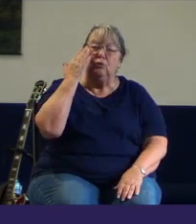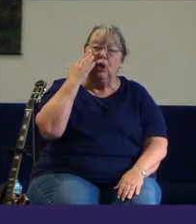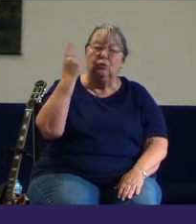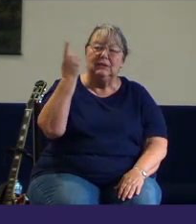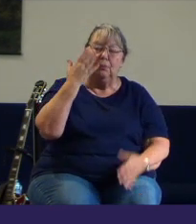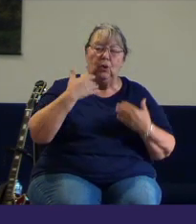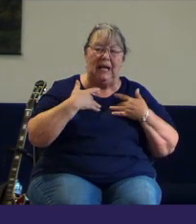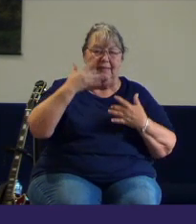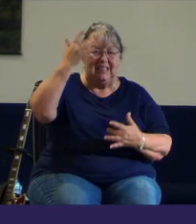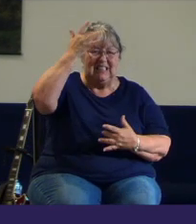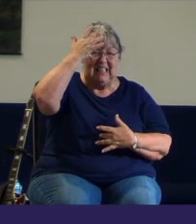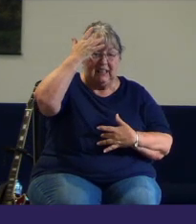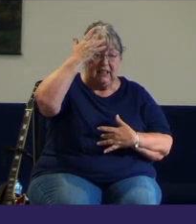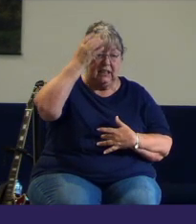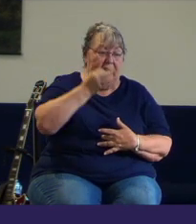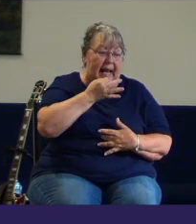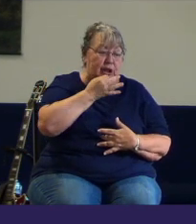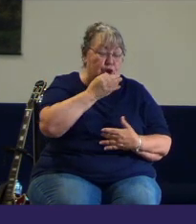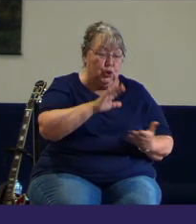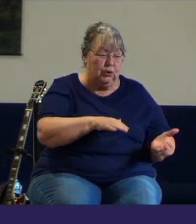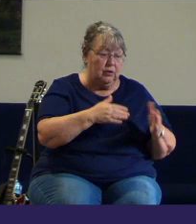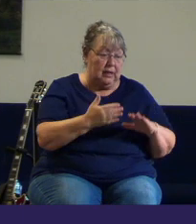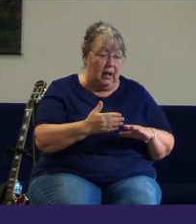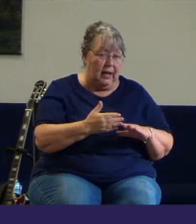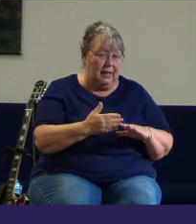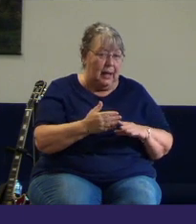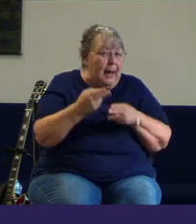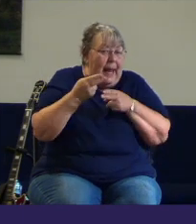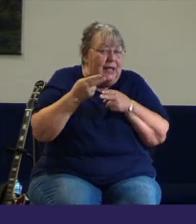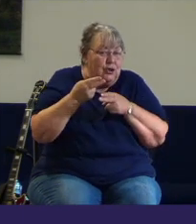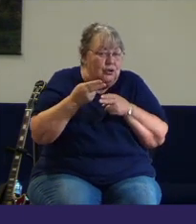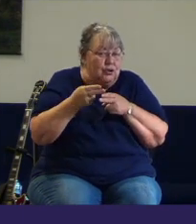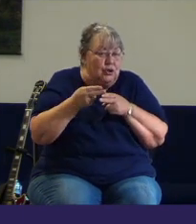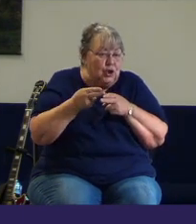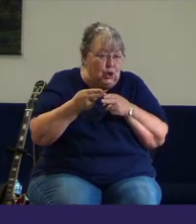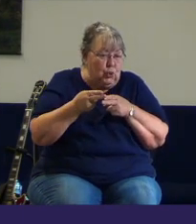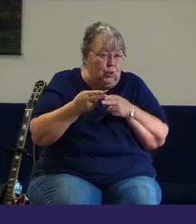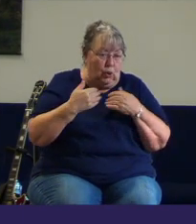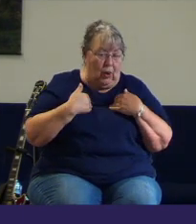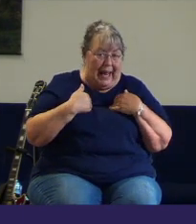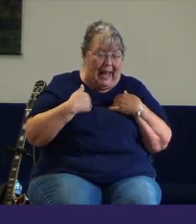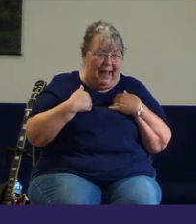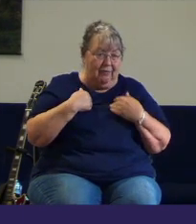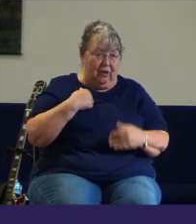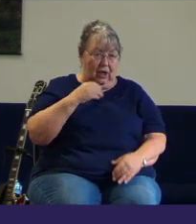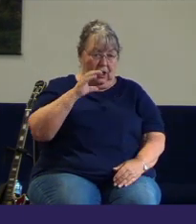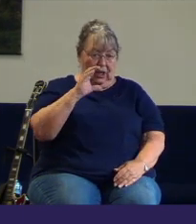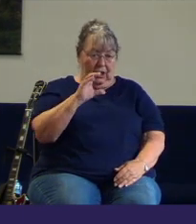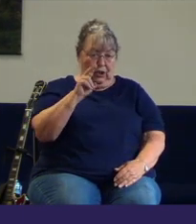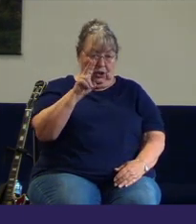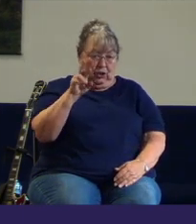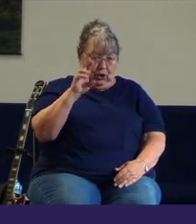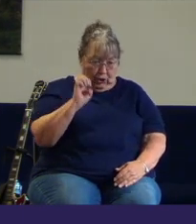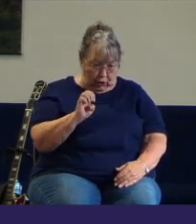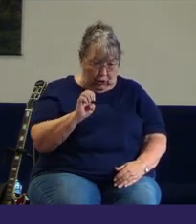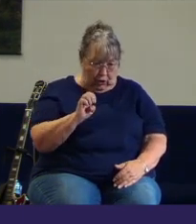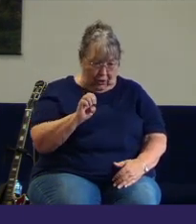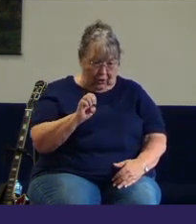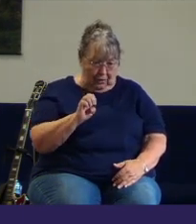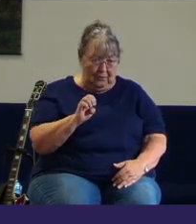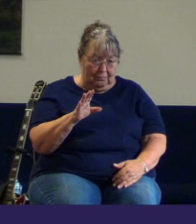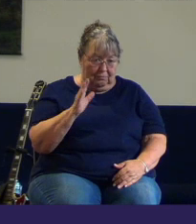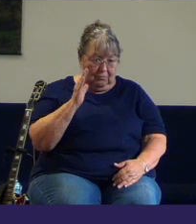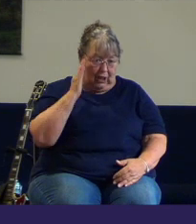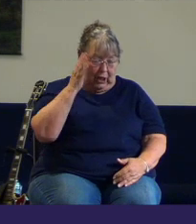disease for which there was a cure, if you knew someone who was about to die of a